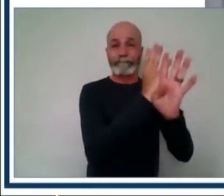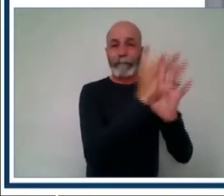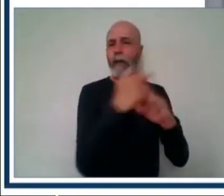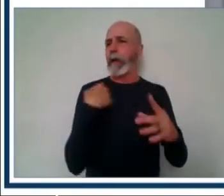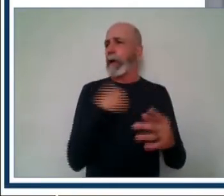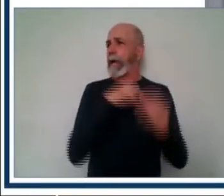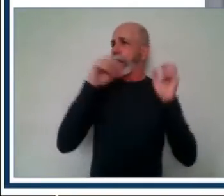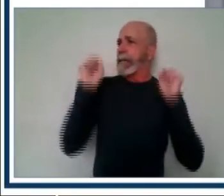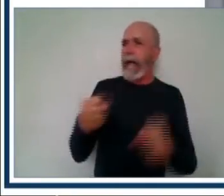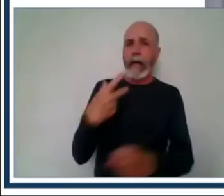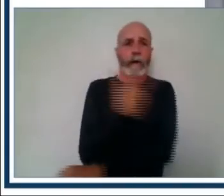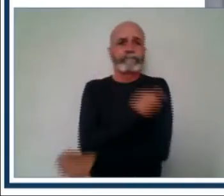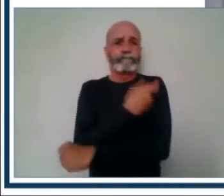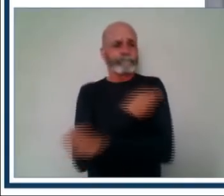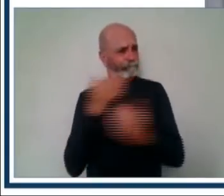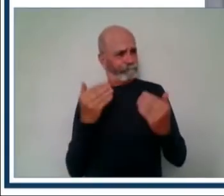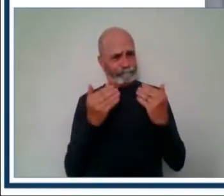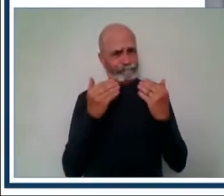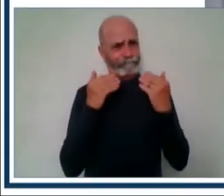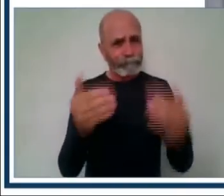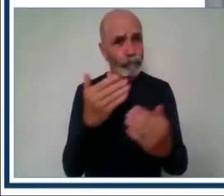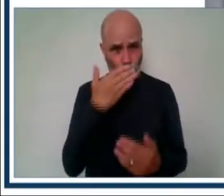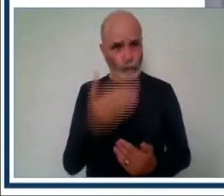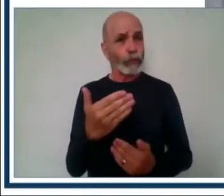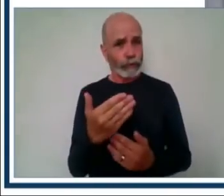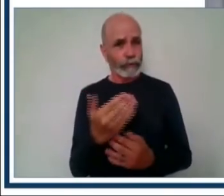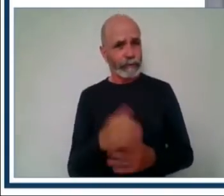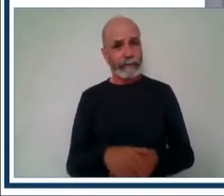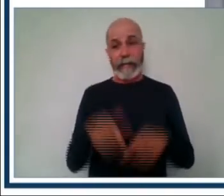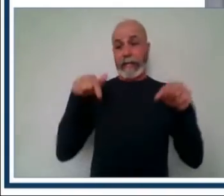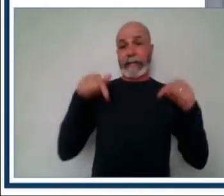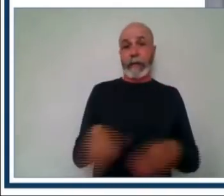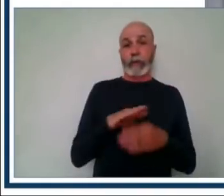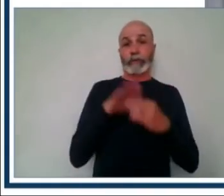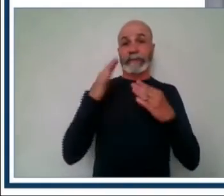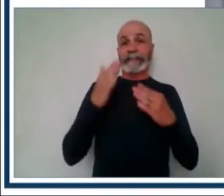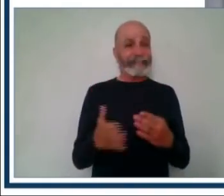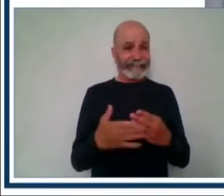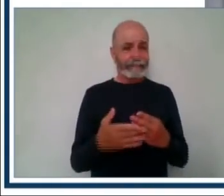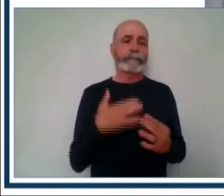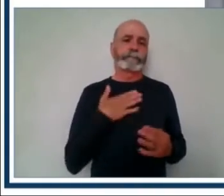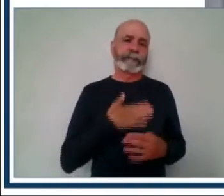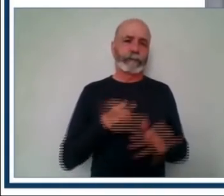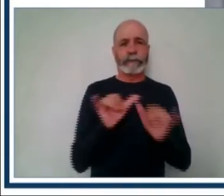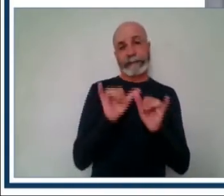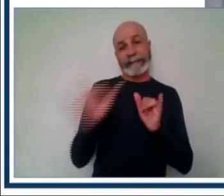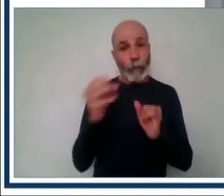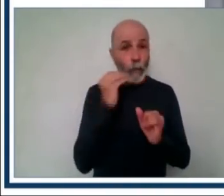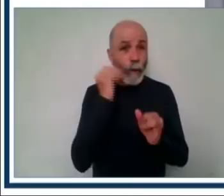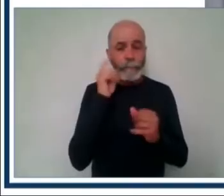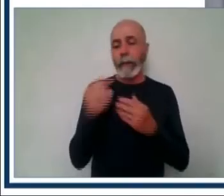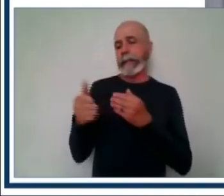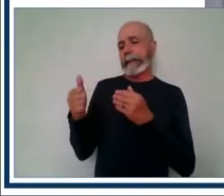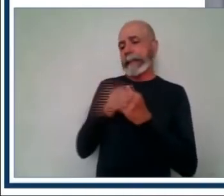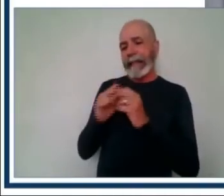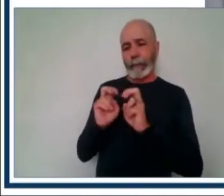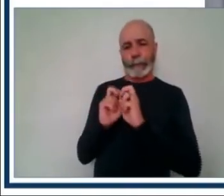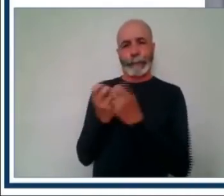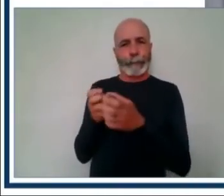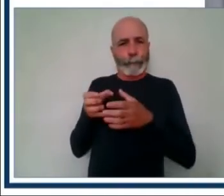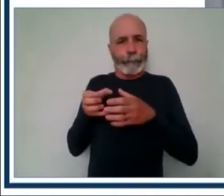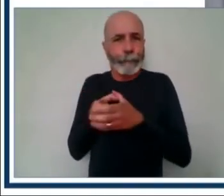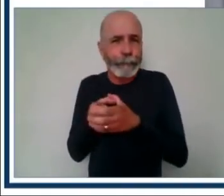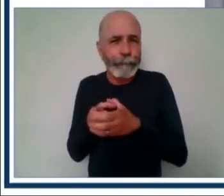coming, the most important thing you can do is stay close to home. If you want to hike, do it in your own community. Go for a walk, but